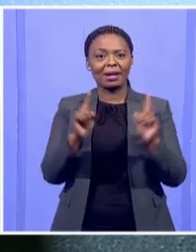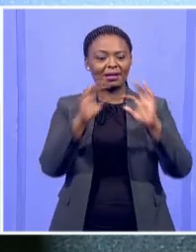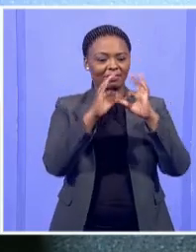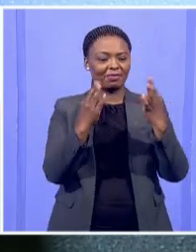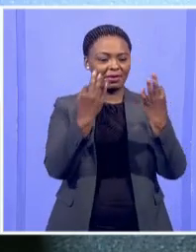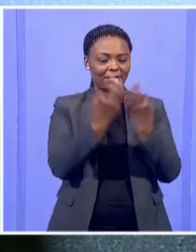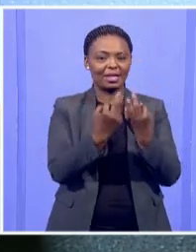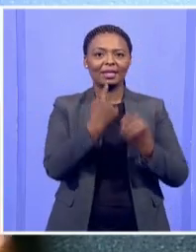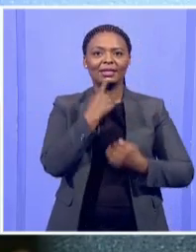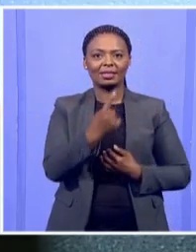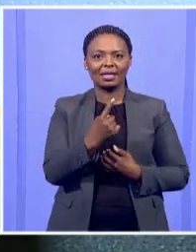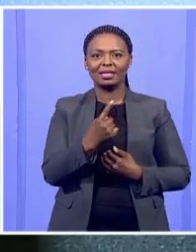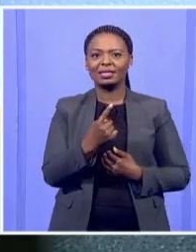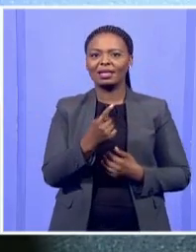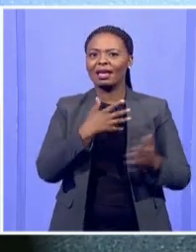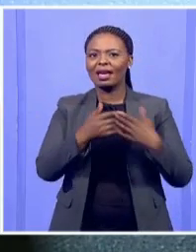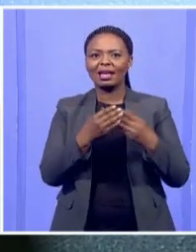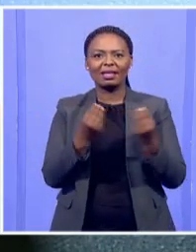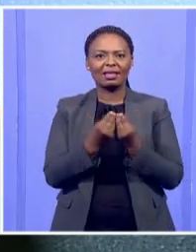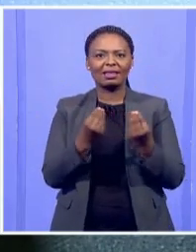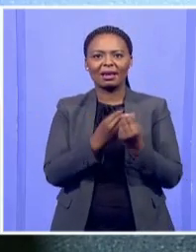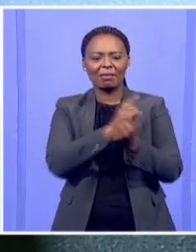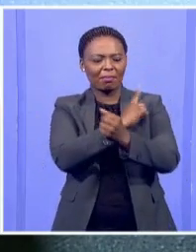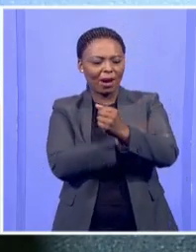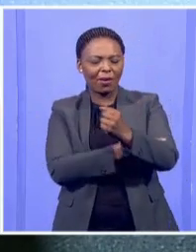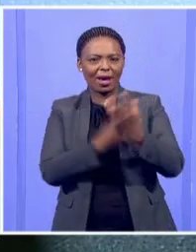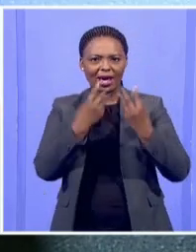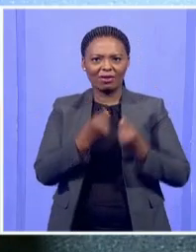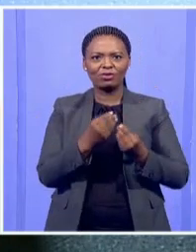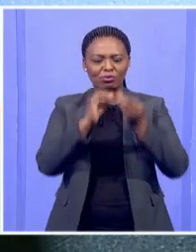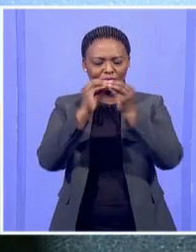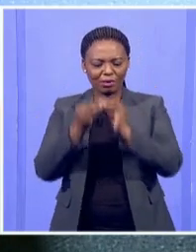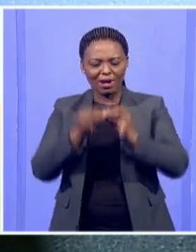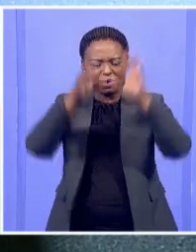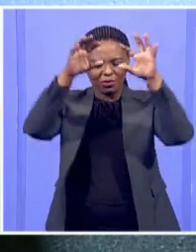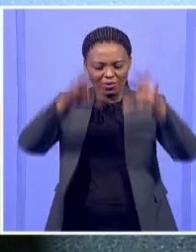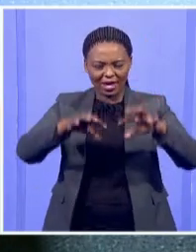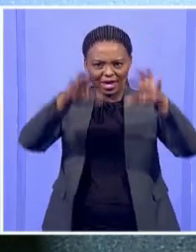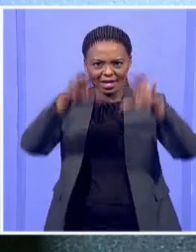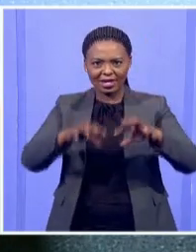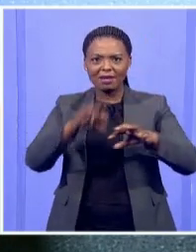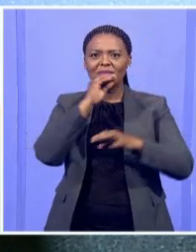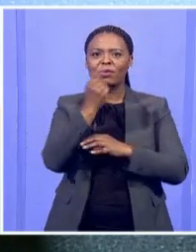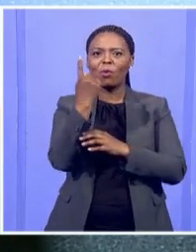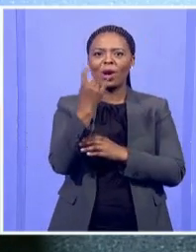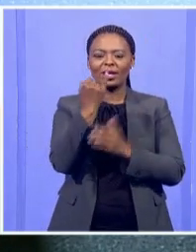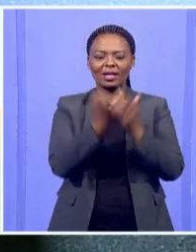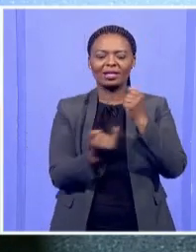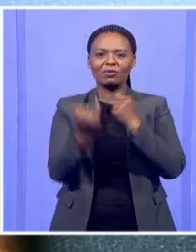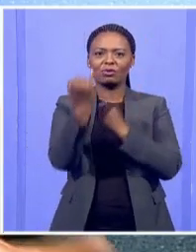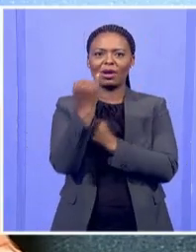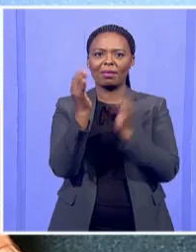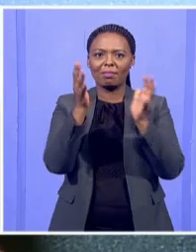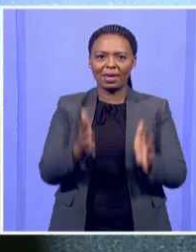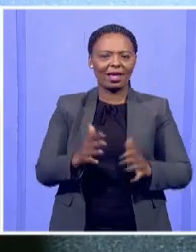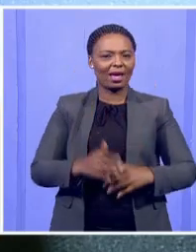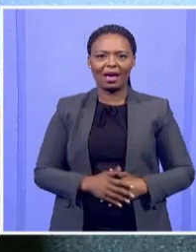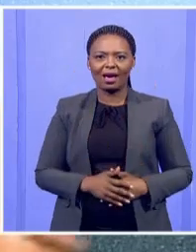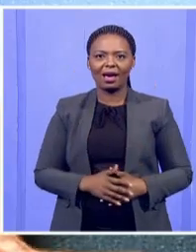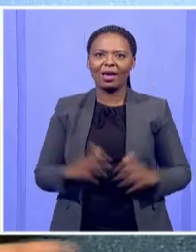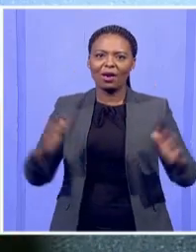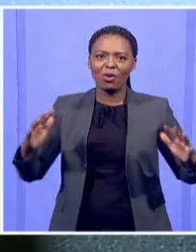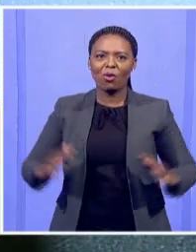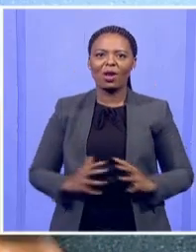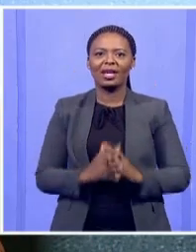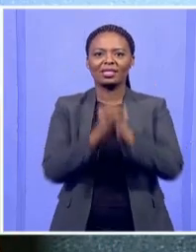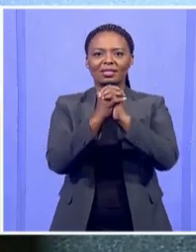rituals that they perform, whatever the powers that they have, it's not vested on one individual. It's a collective of